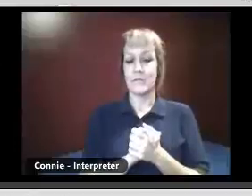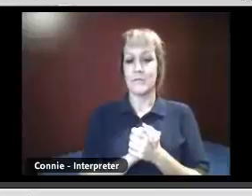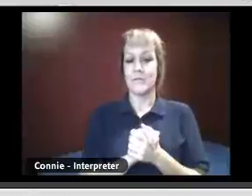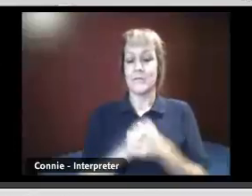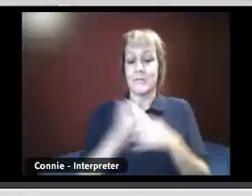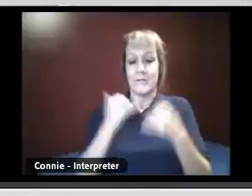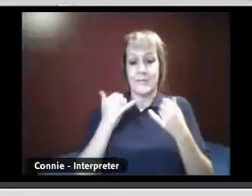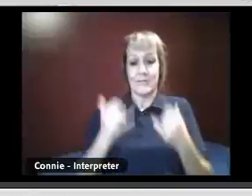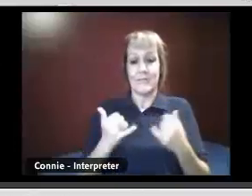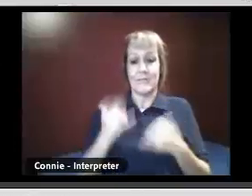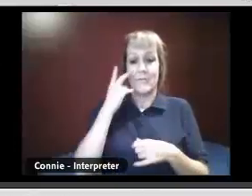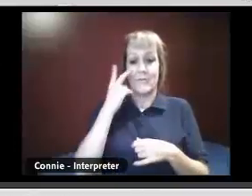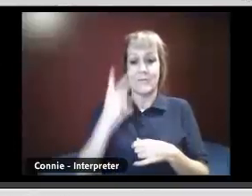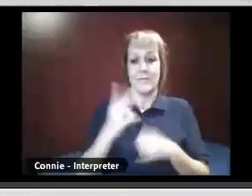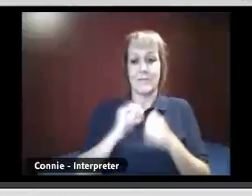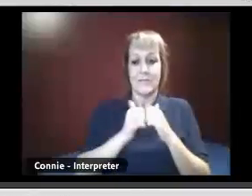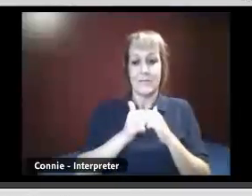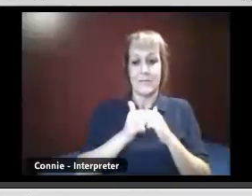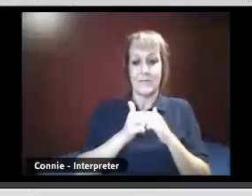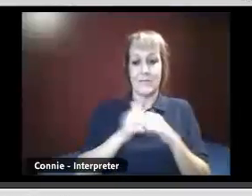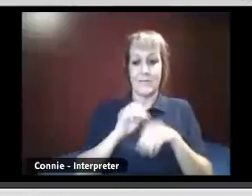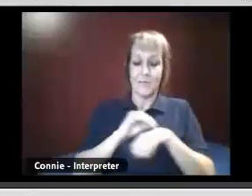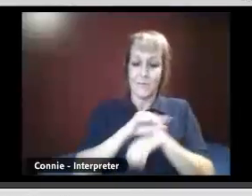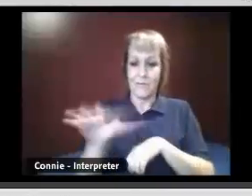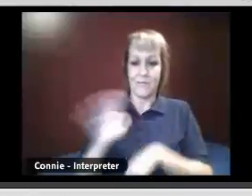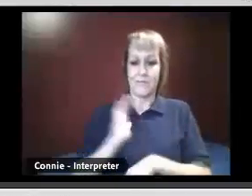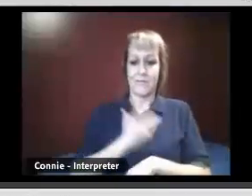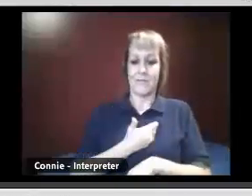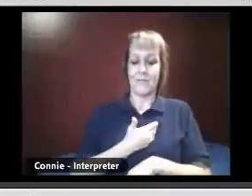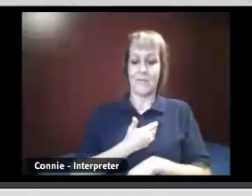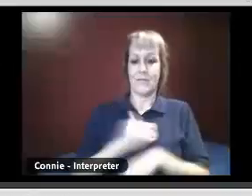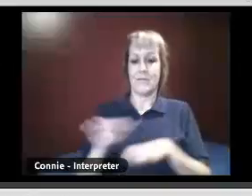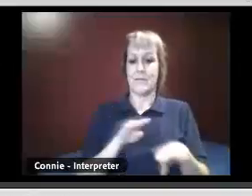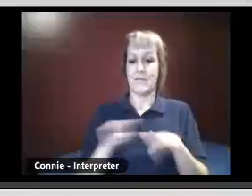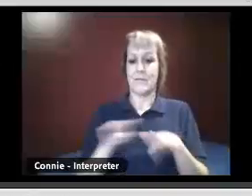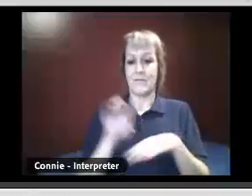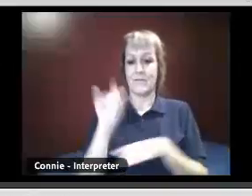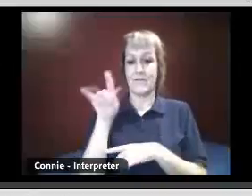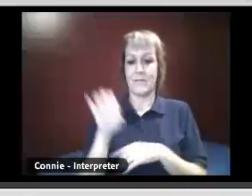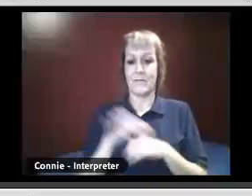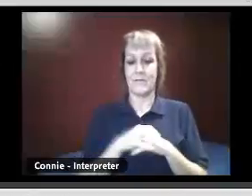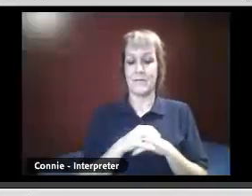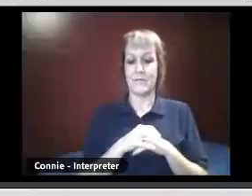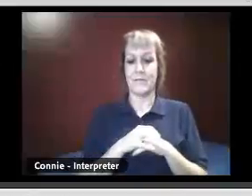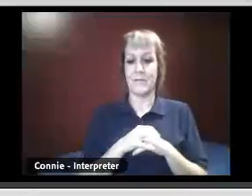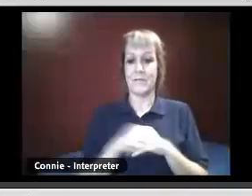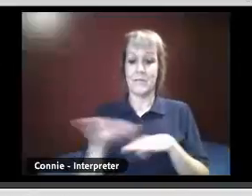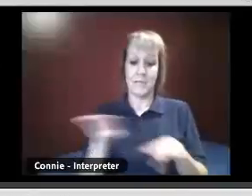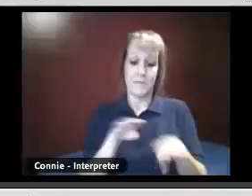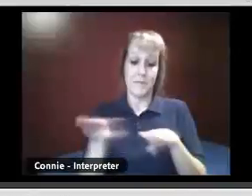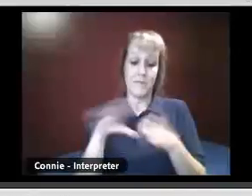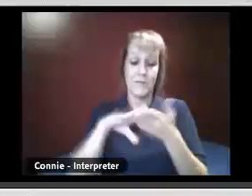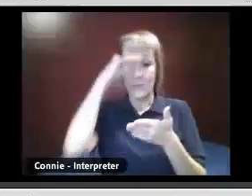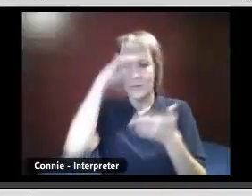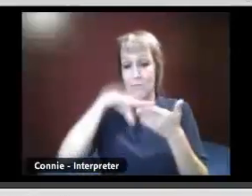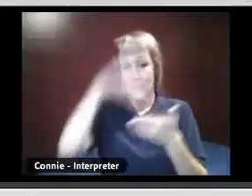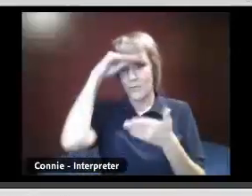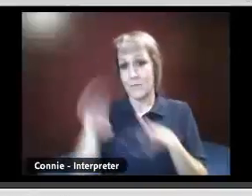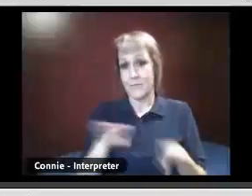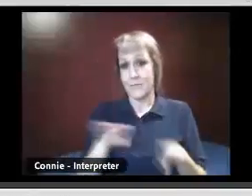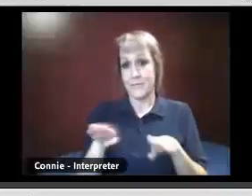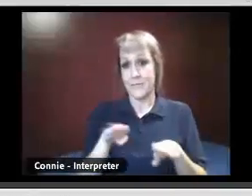see how it affects our choice of behavior styles. And behavior is something that we learn. We're